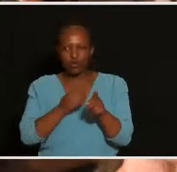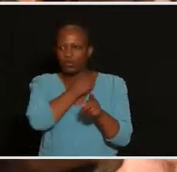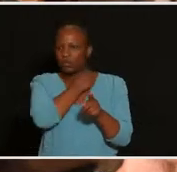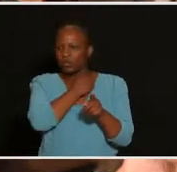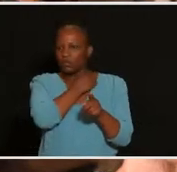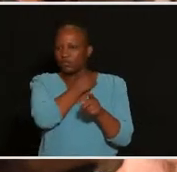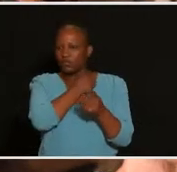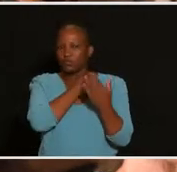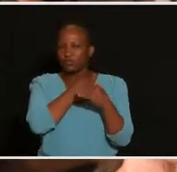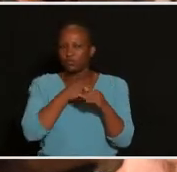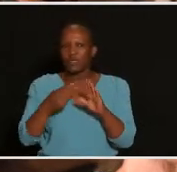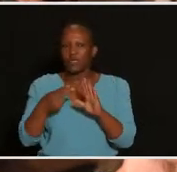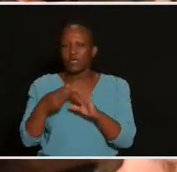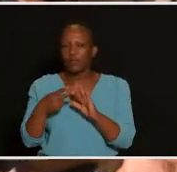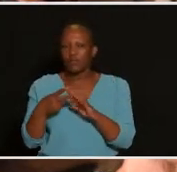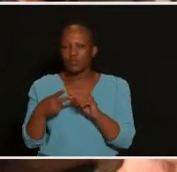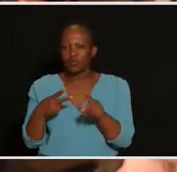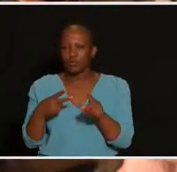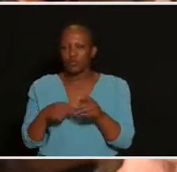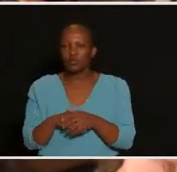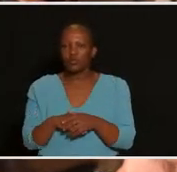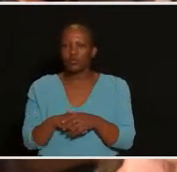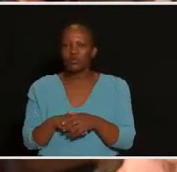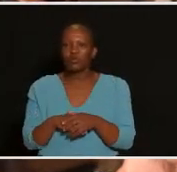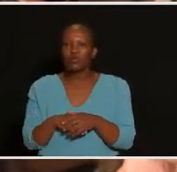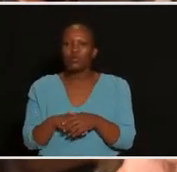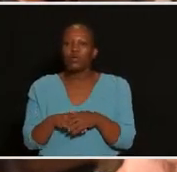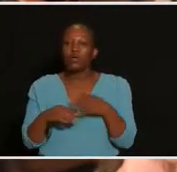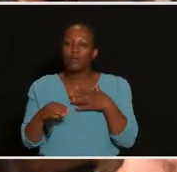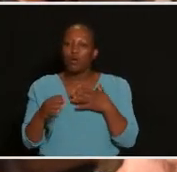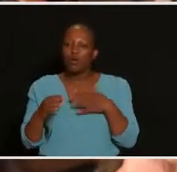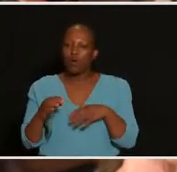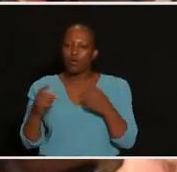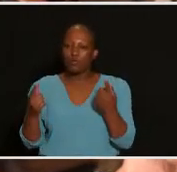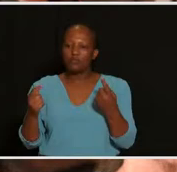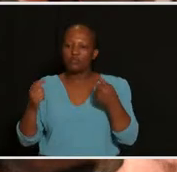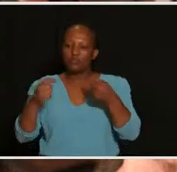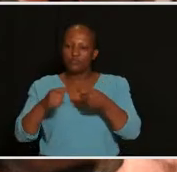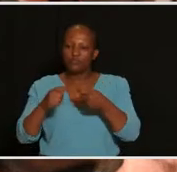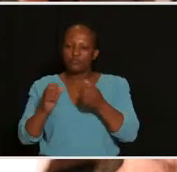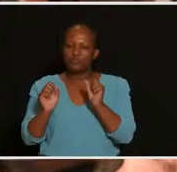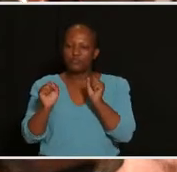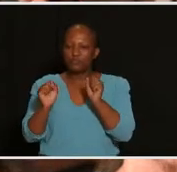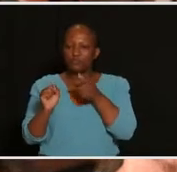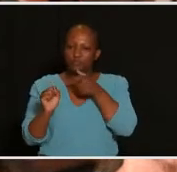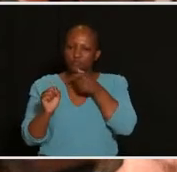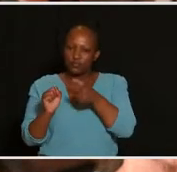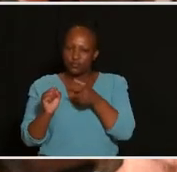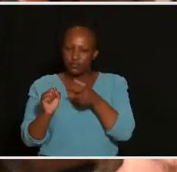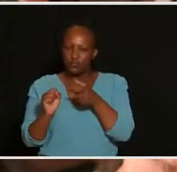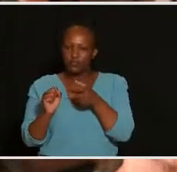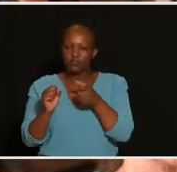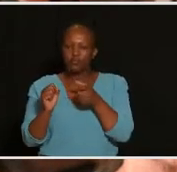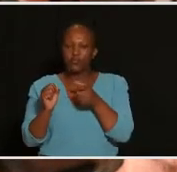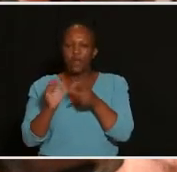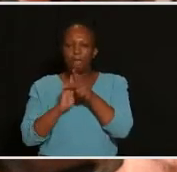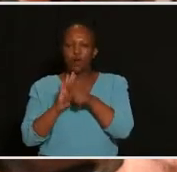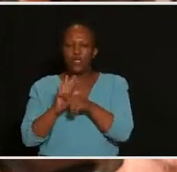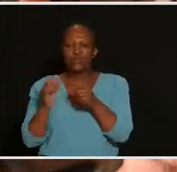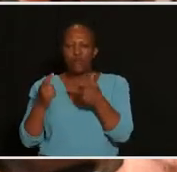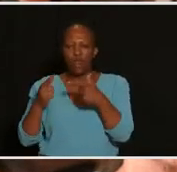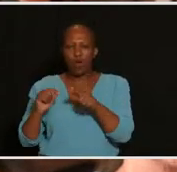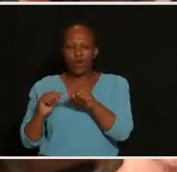number two I will also want to contribute on the issue of of a language policy